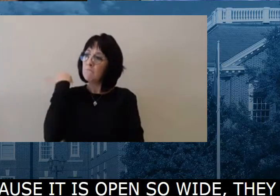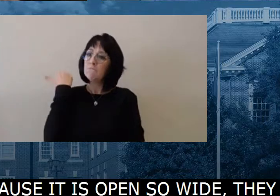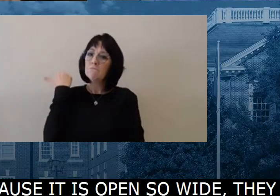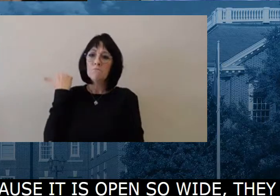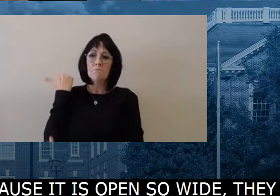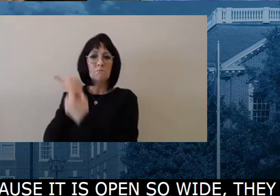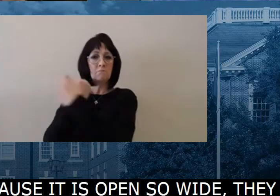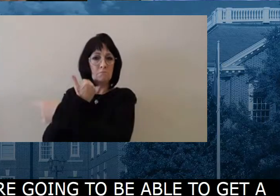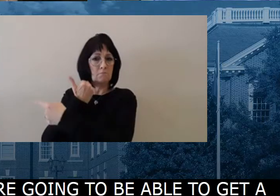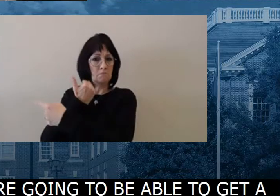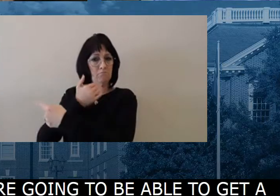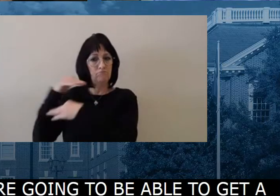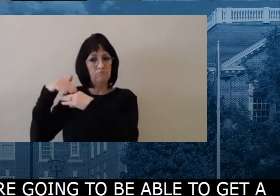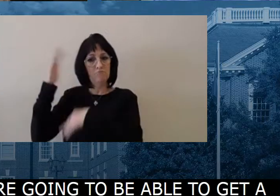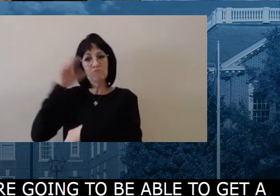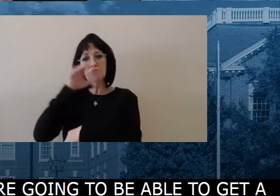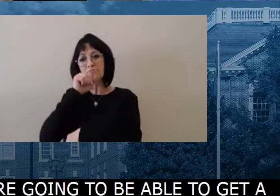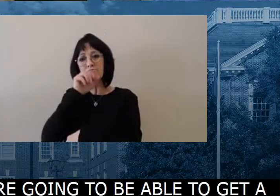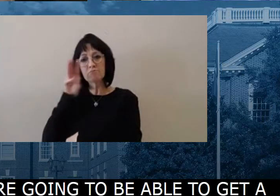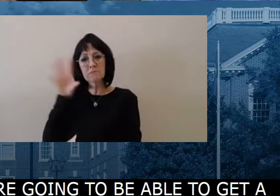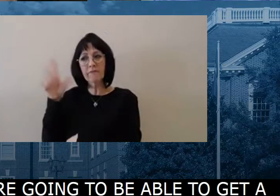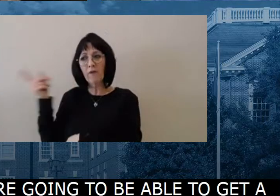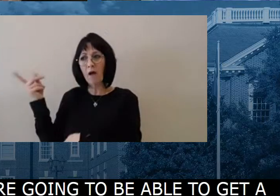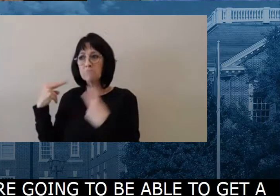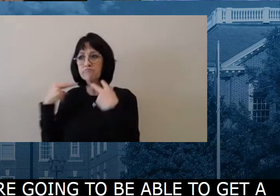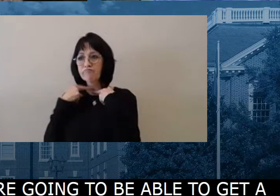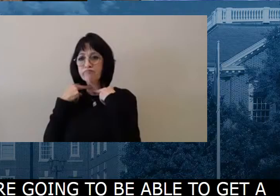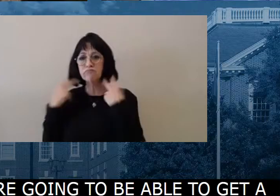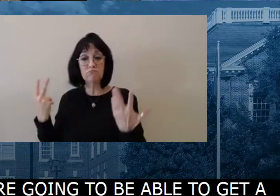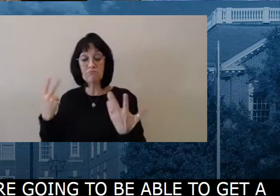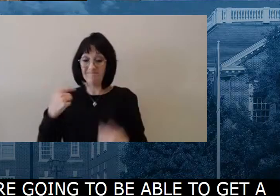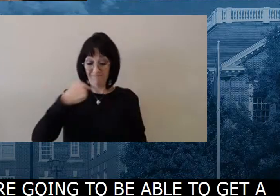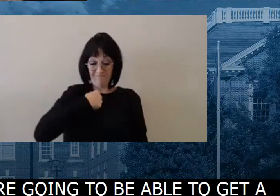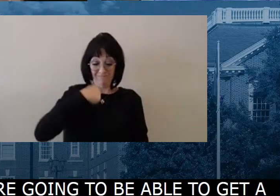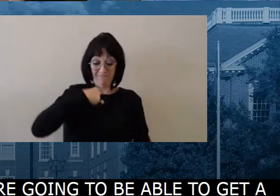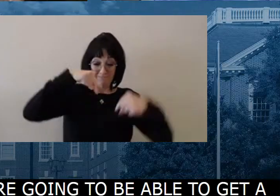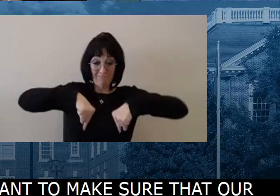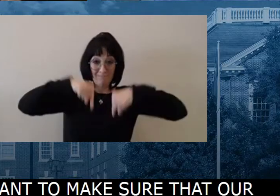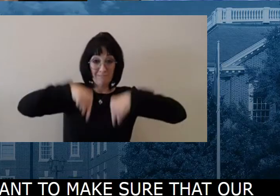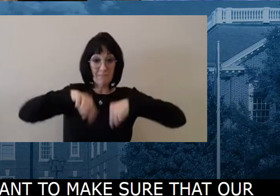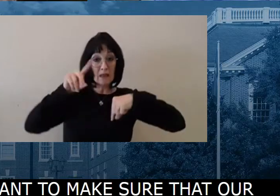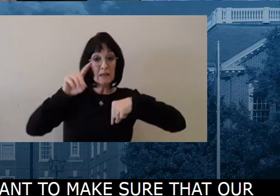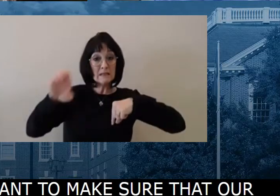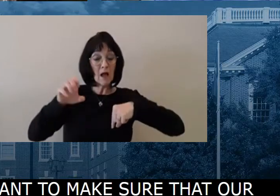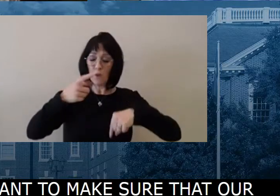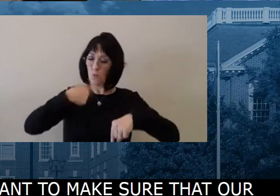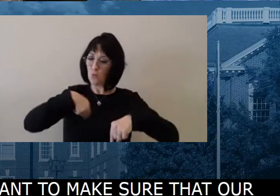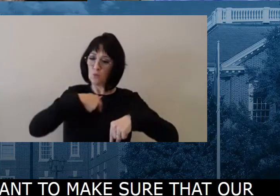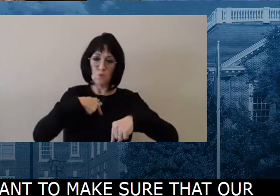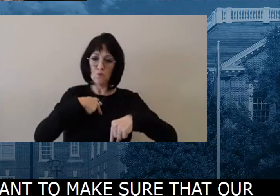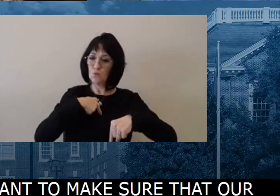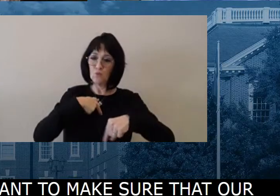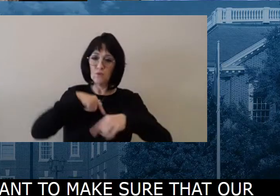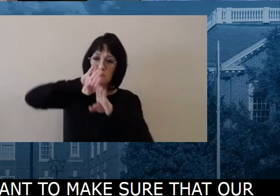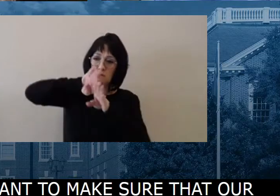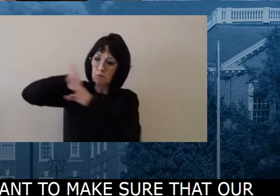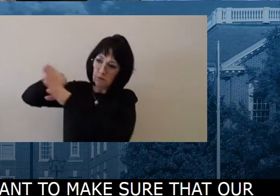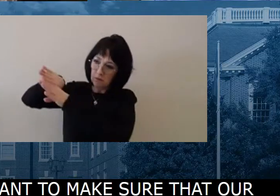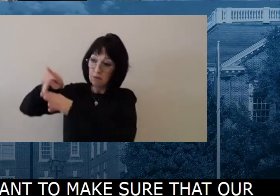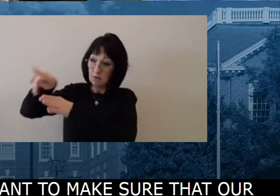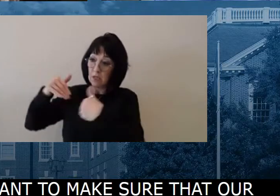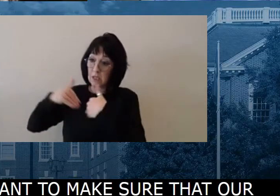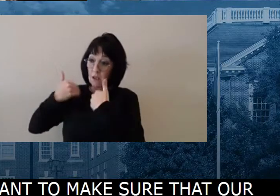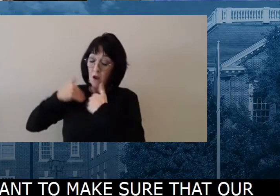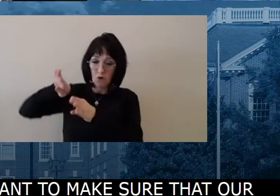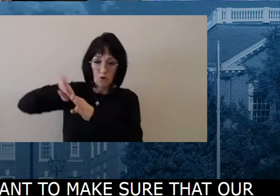us, we really want to make sure that our seniors have an opportunity for vaccination at least as much as possible before we move